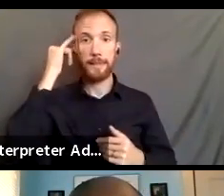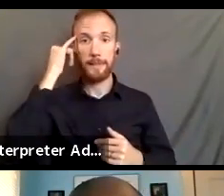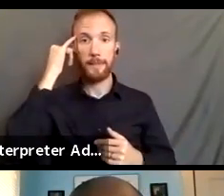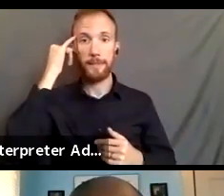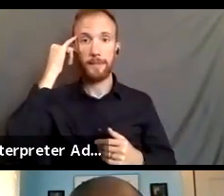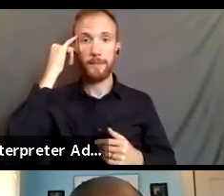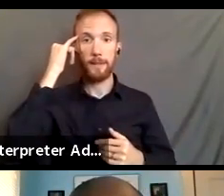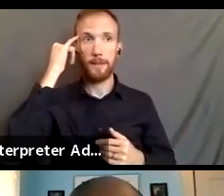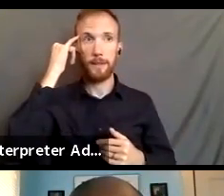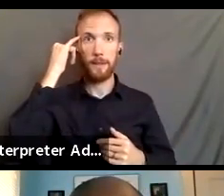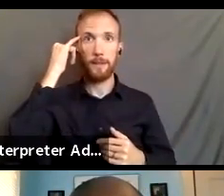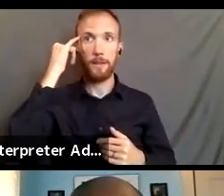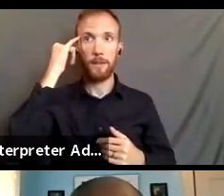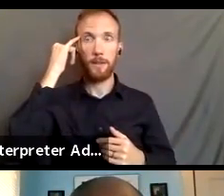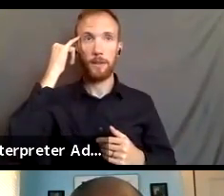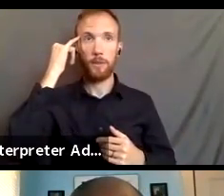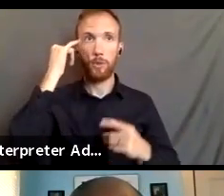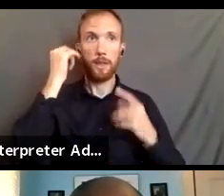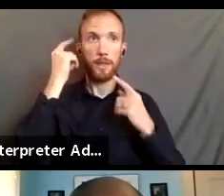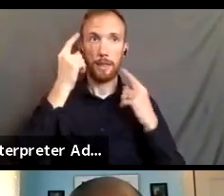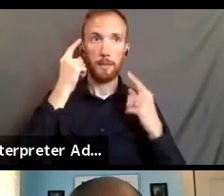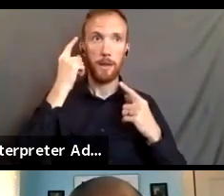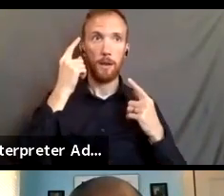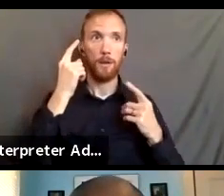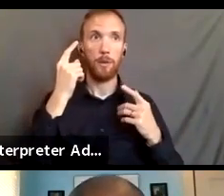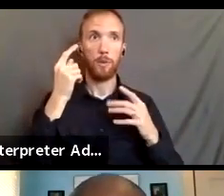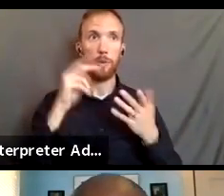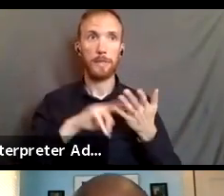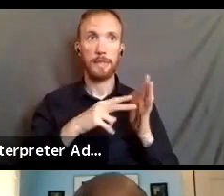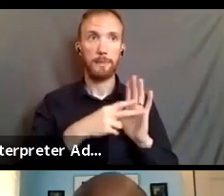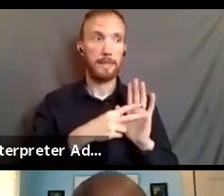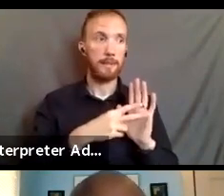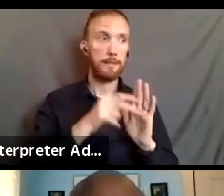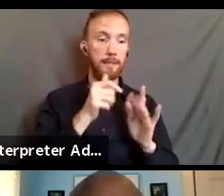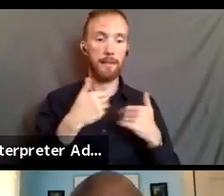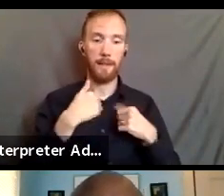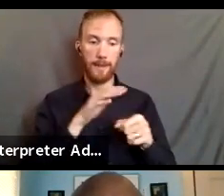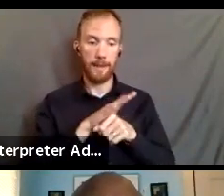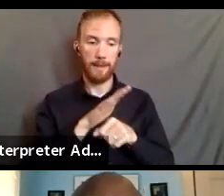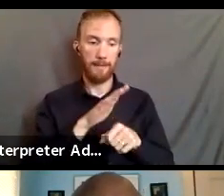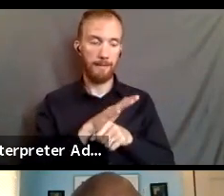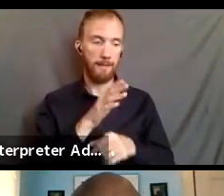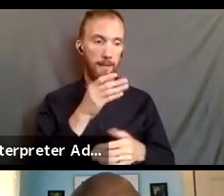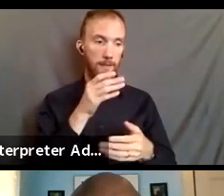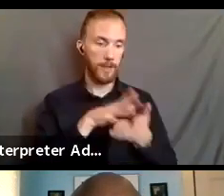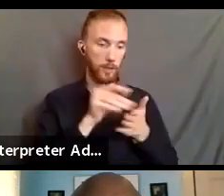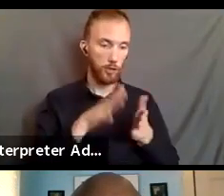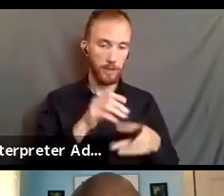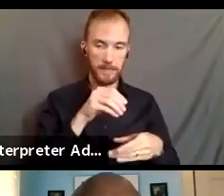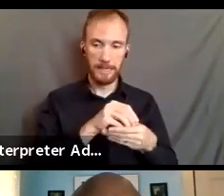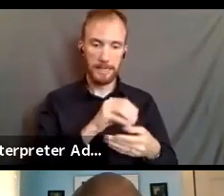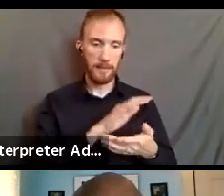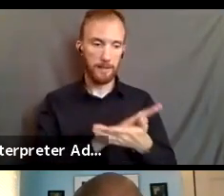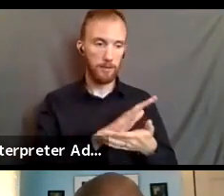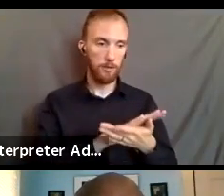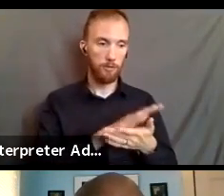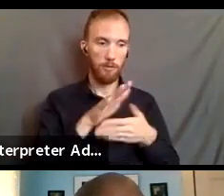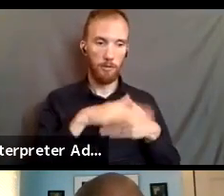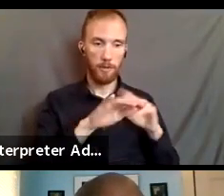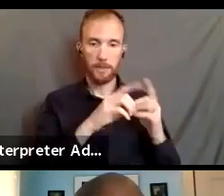know over and under enrollment looks like across the district or um the distribution of students or classes or